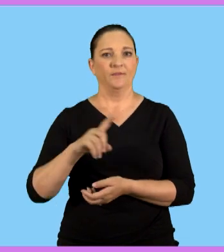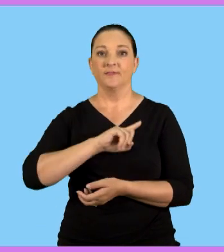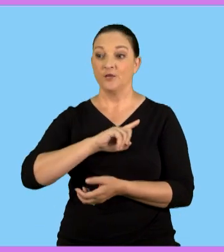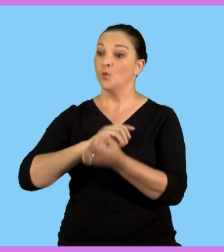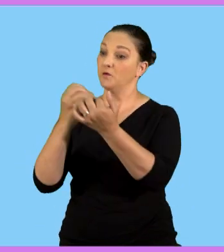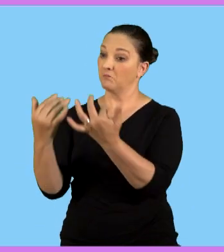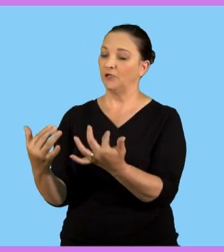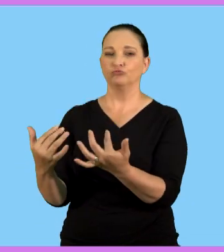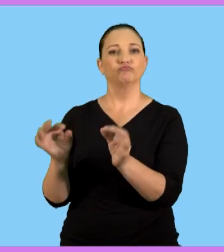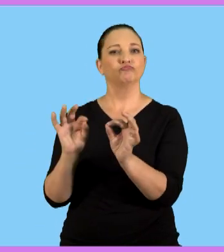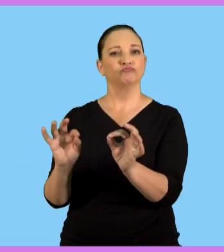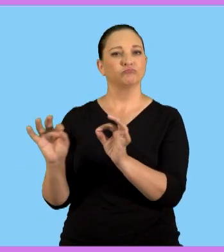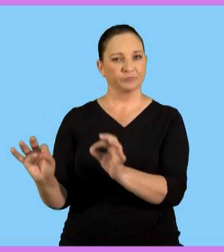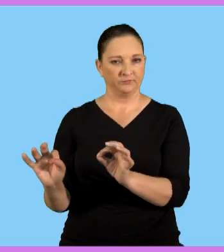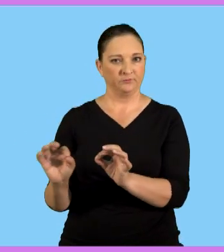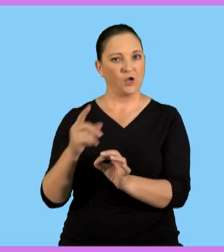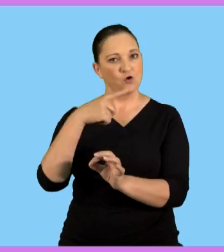budgeted 100% accurate.